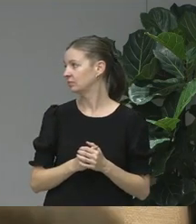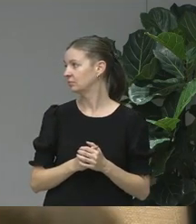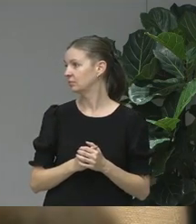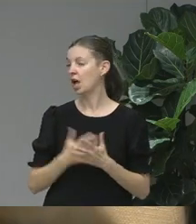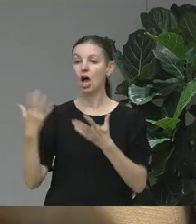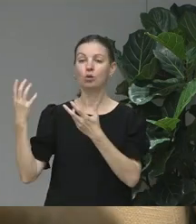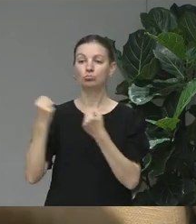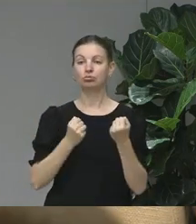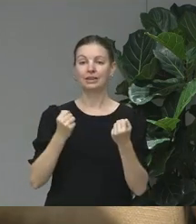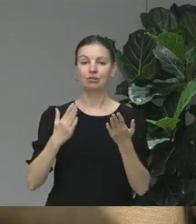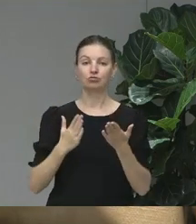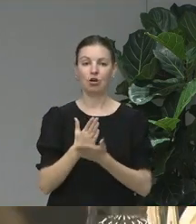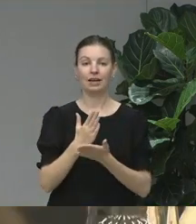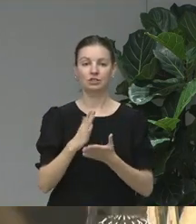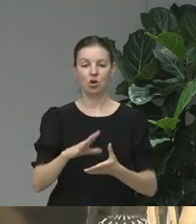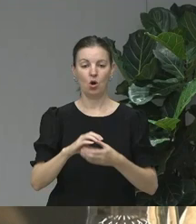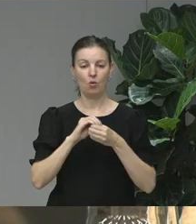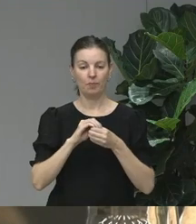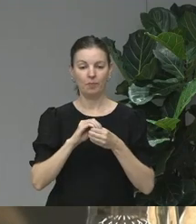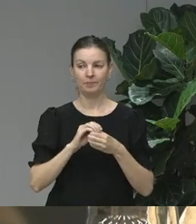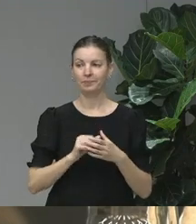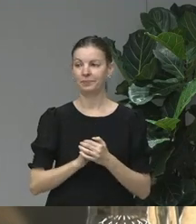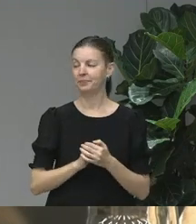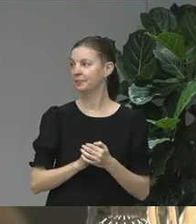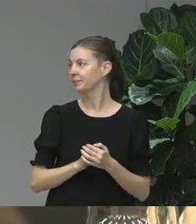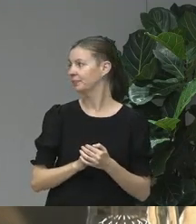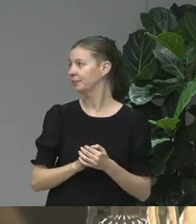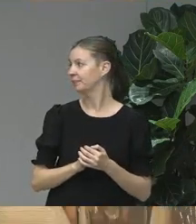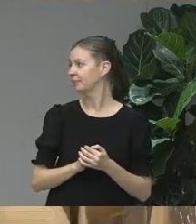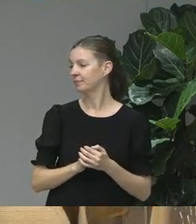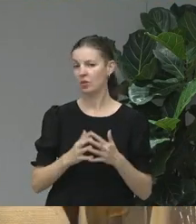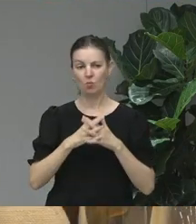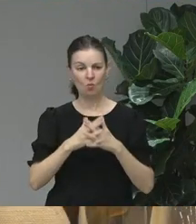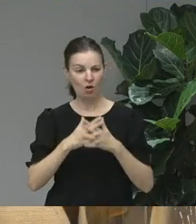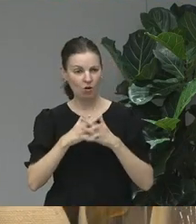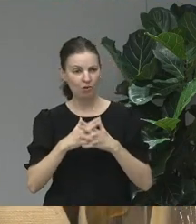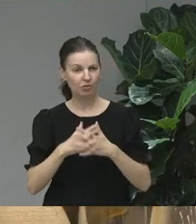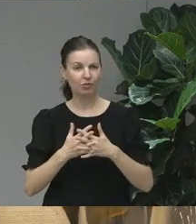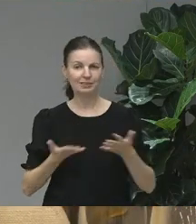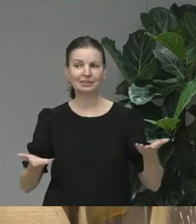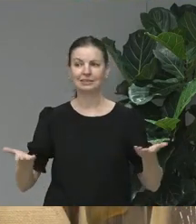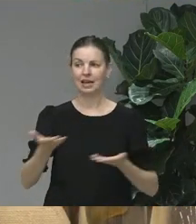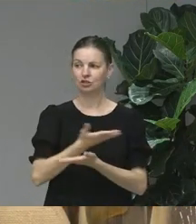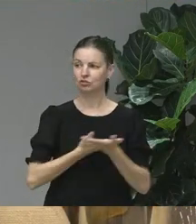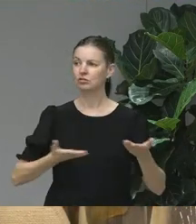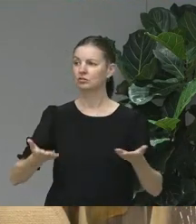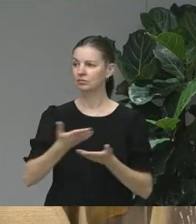home. Thank you, Peter. Oh, I just think it's been a very worthwhile discussion, and I